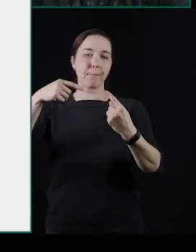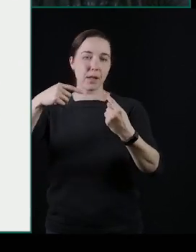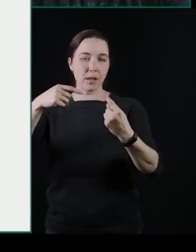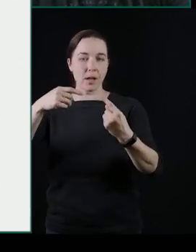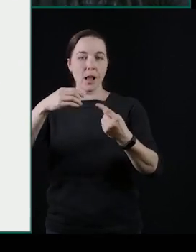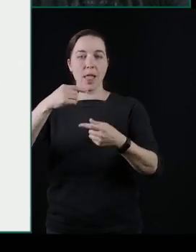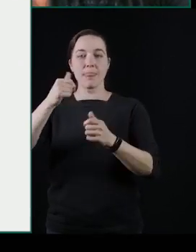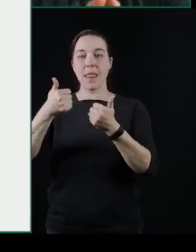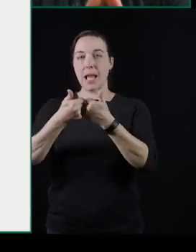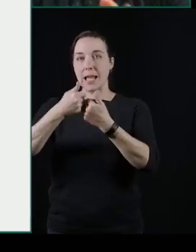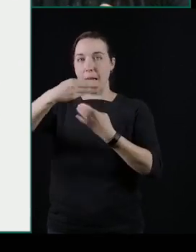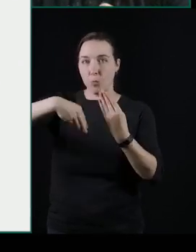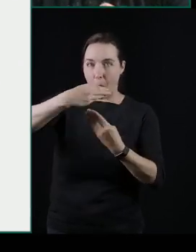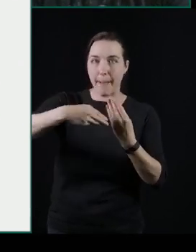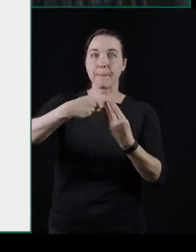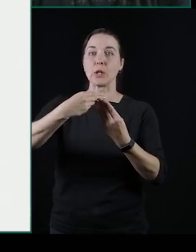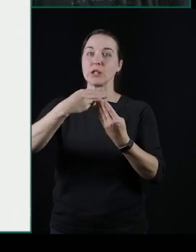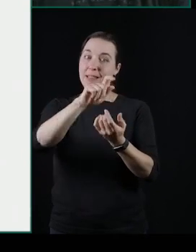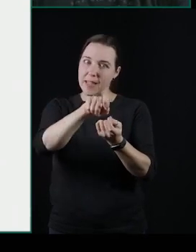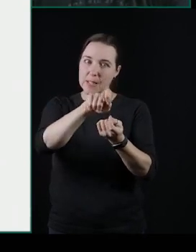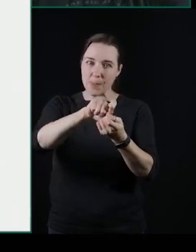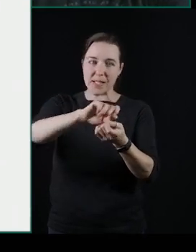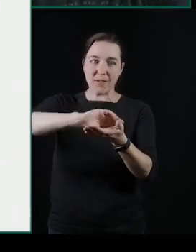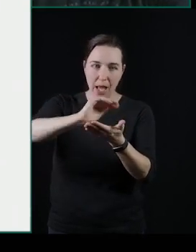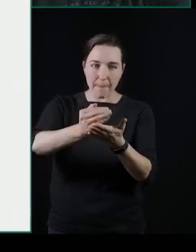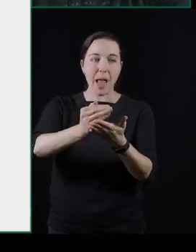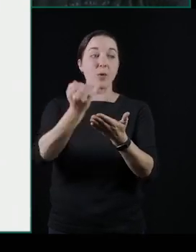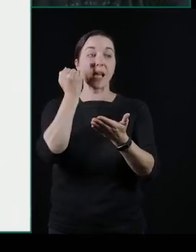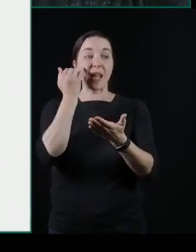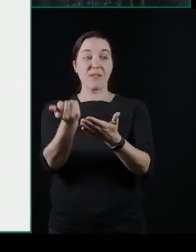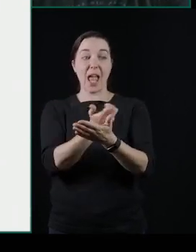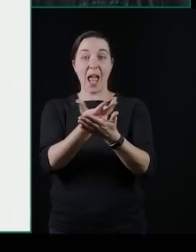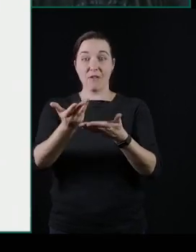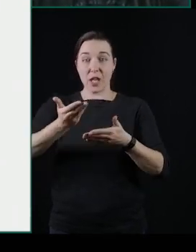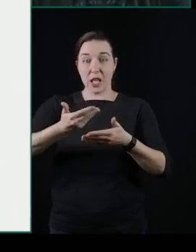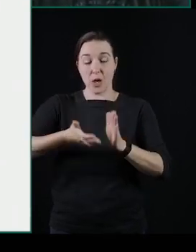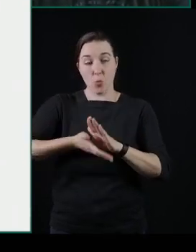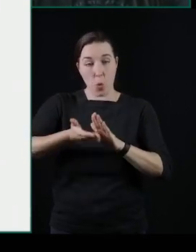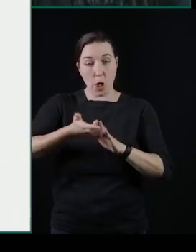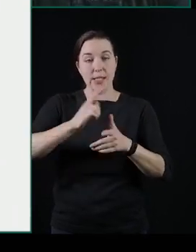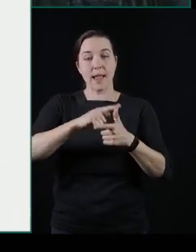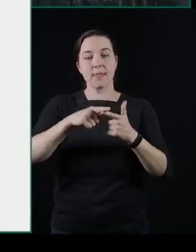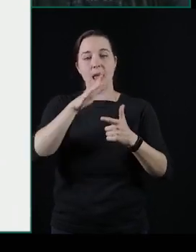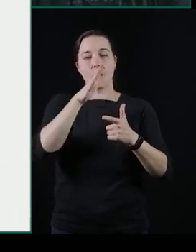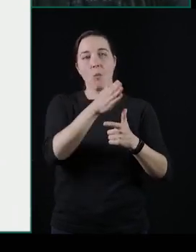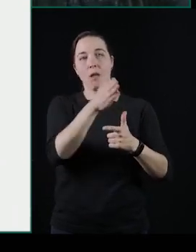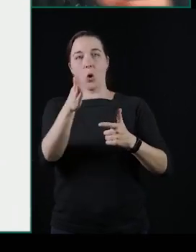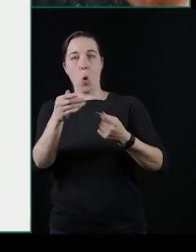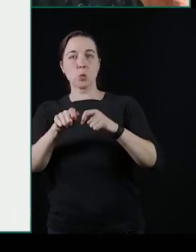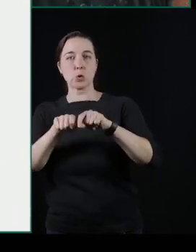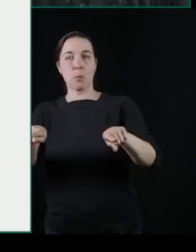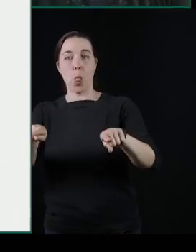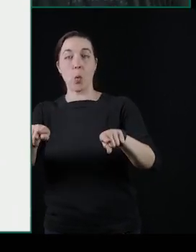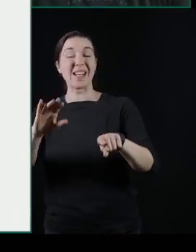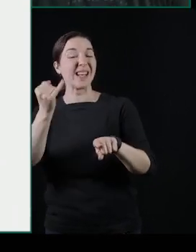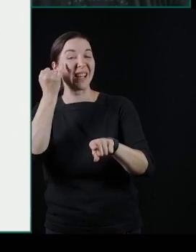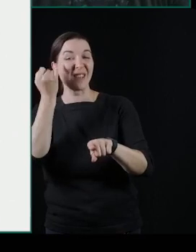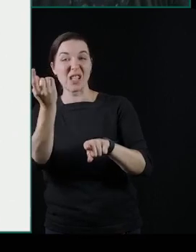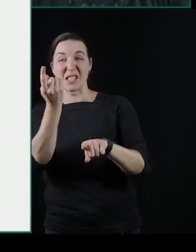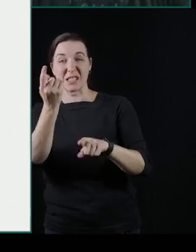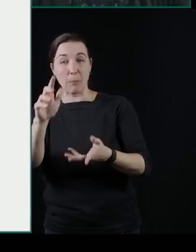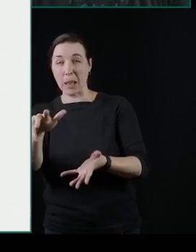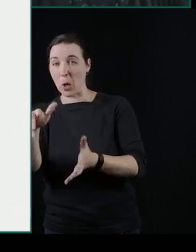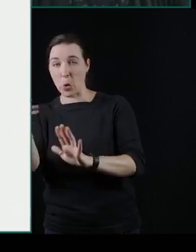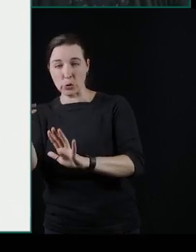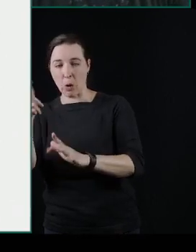you asked, the specified amount of them, everything works, we will reach the deployed state. If something goes wrong,